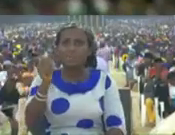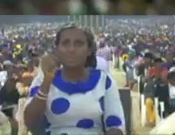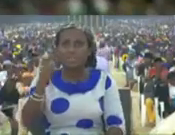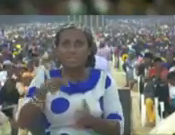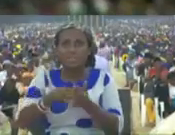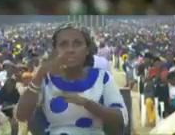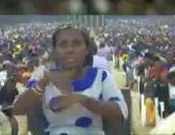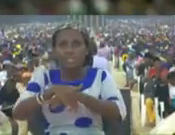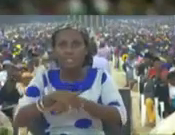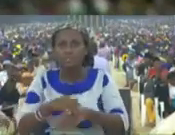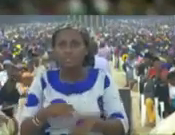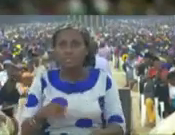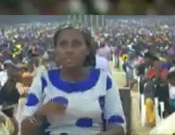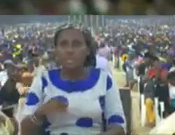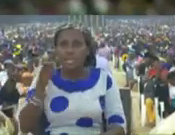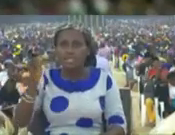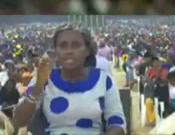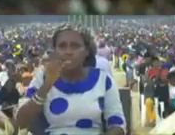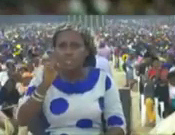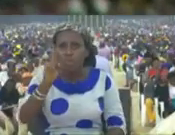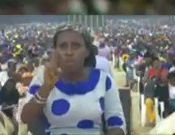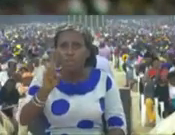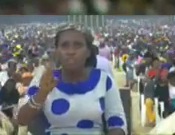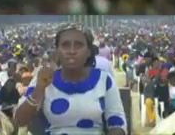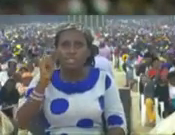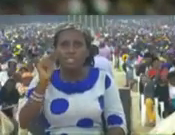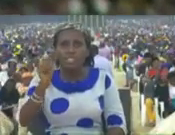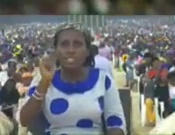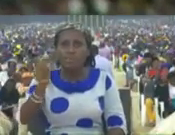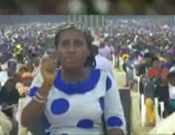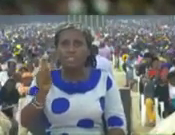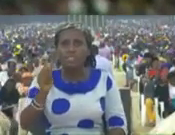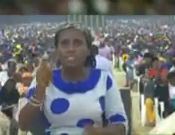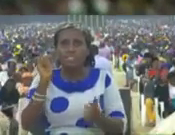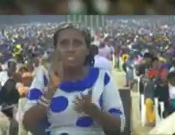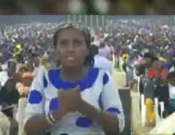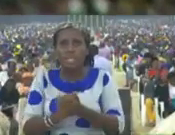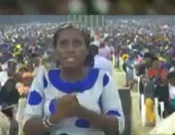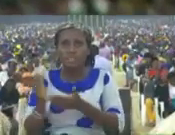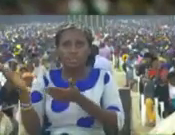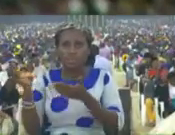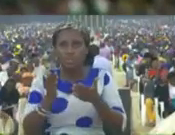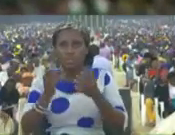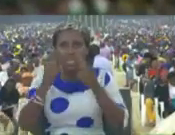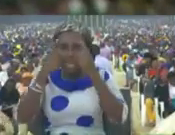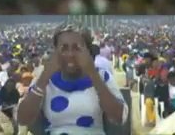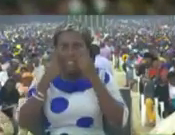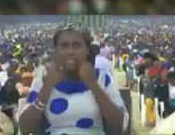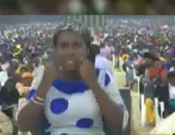And there was one particular testimony that brought tears to my eyes.